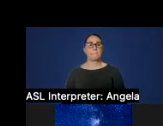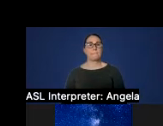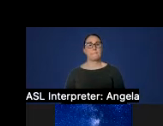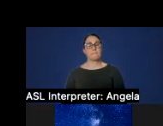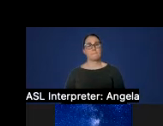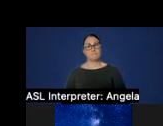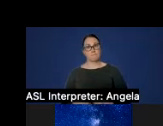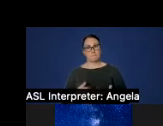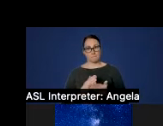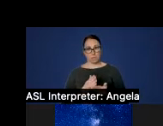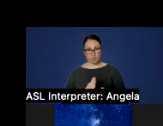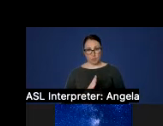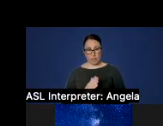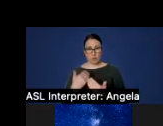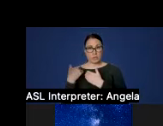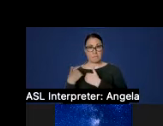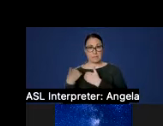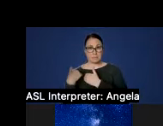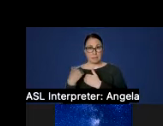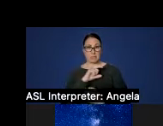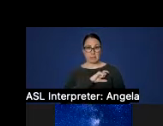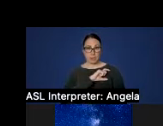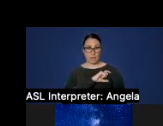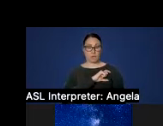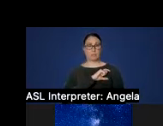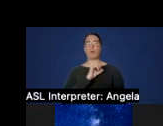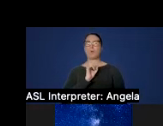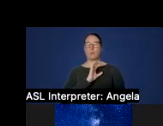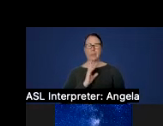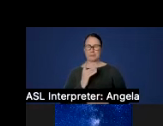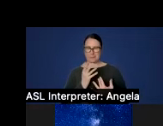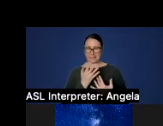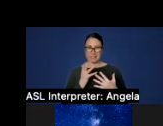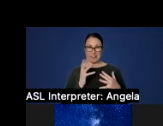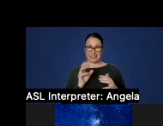All right, so responsibilities of law enforcement. Oh wait, we already did that.